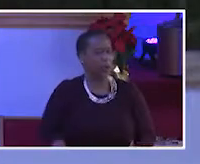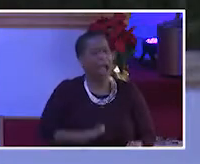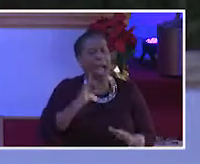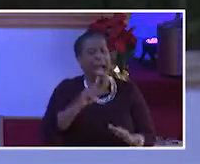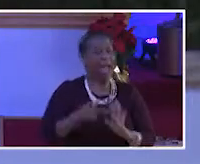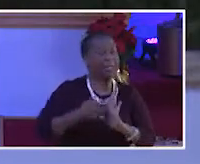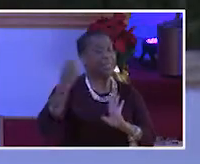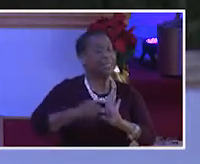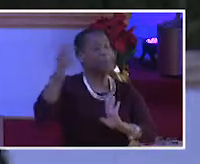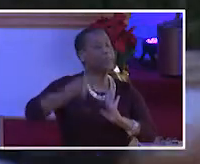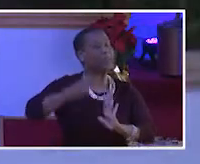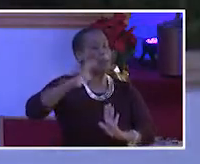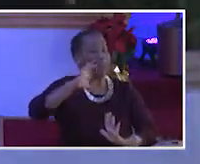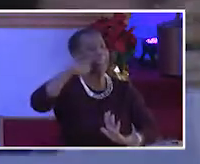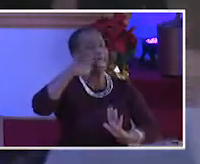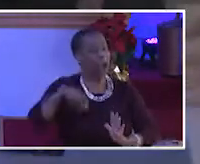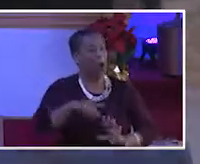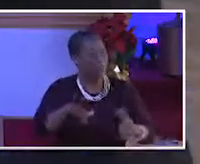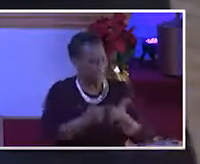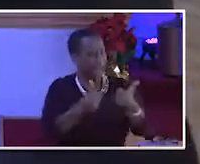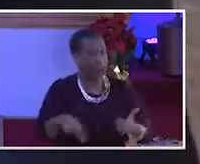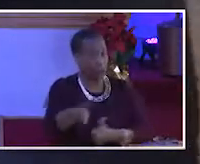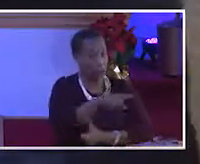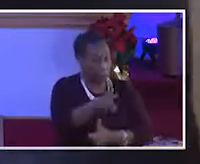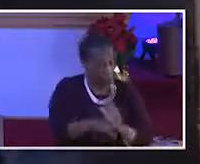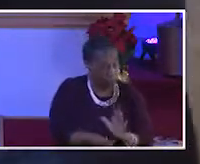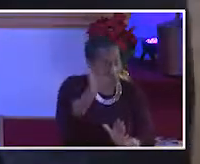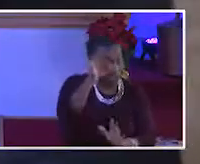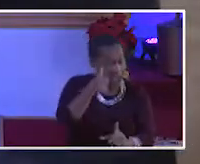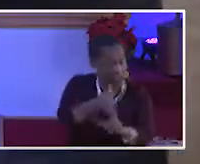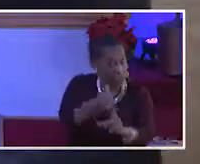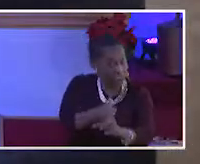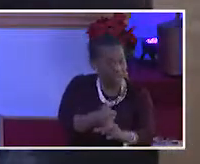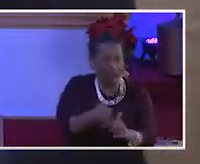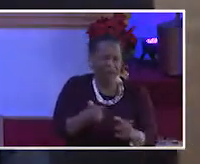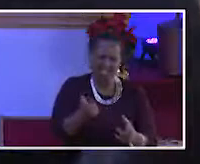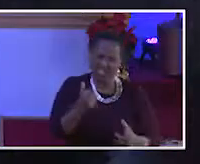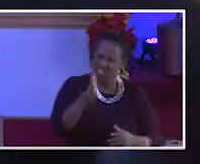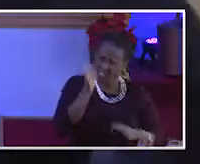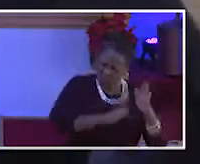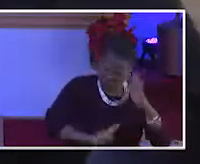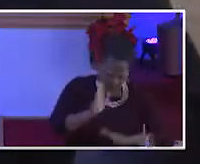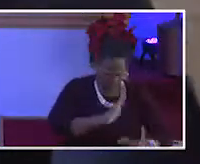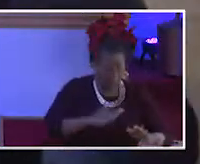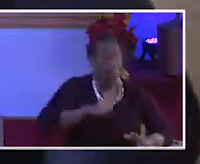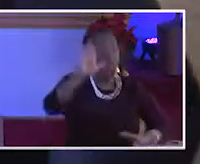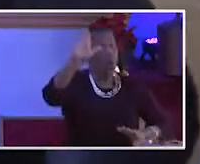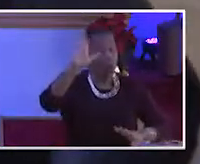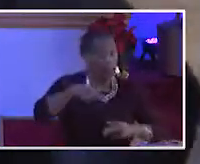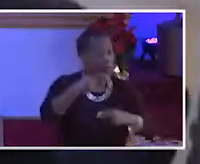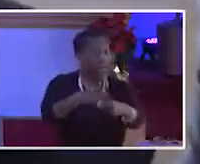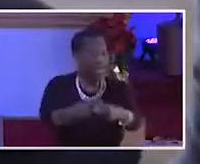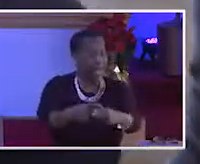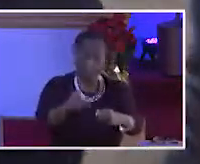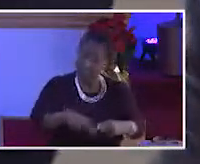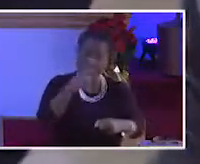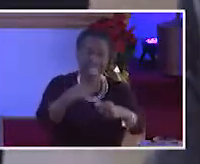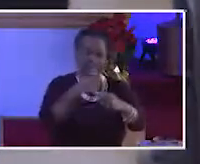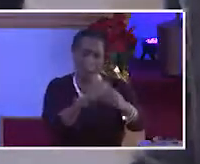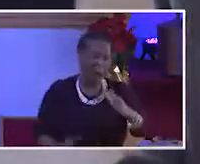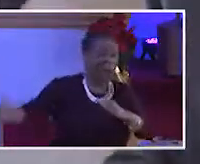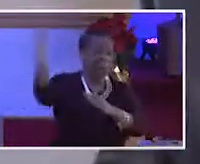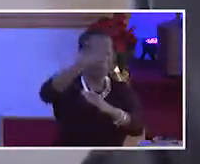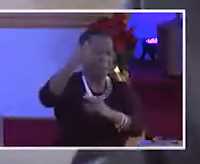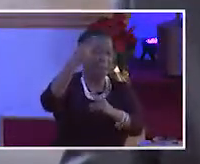double dog dare you. That when you find yourself in trouble, there is a name above every